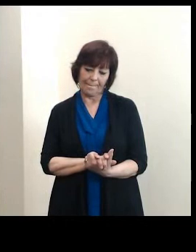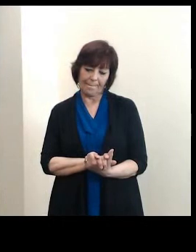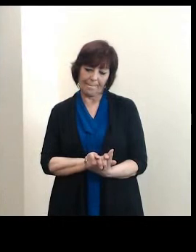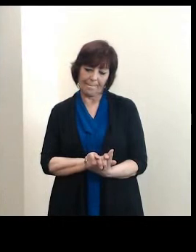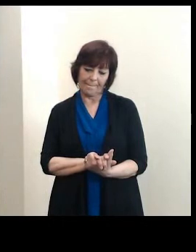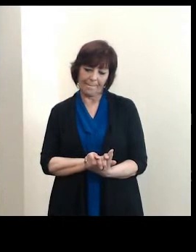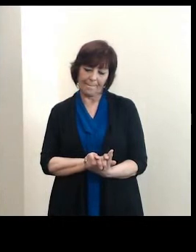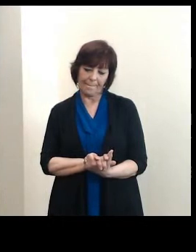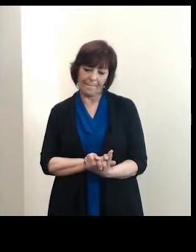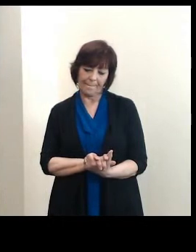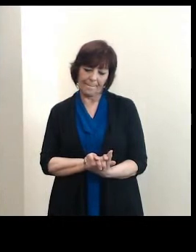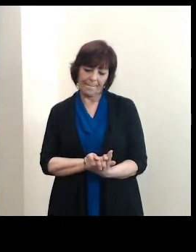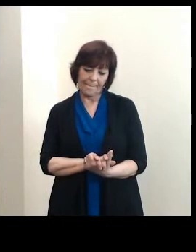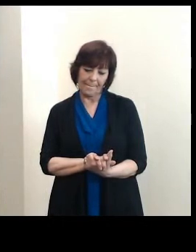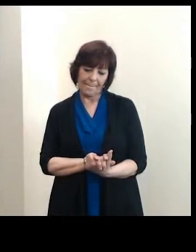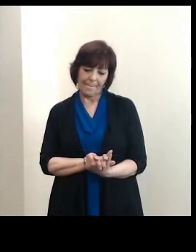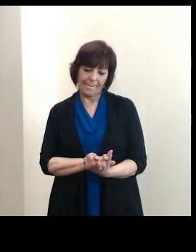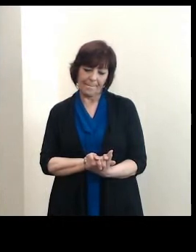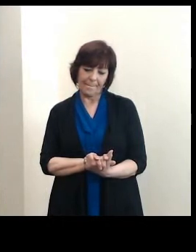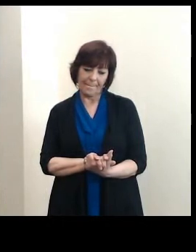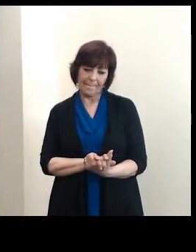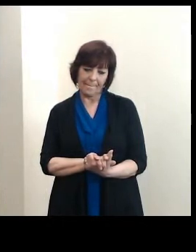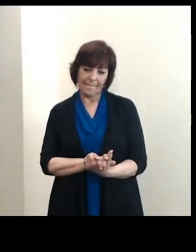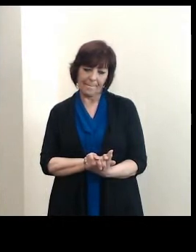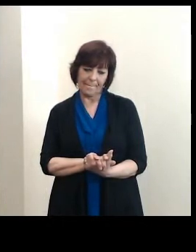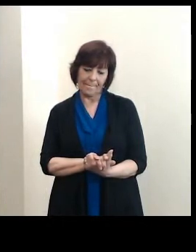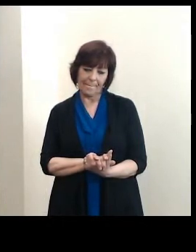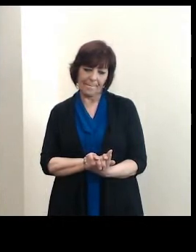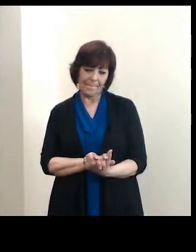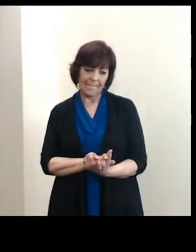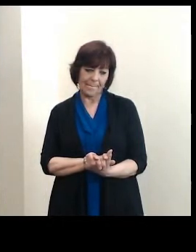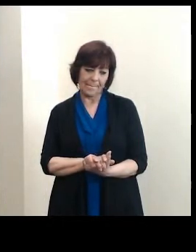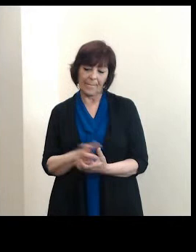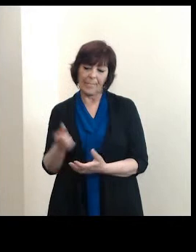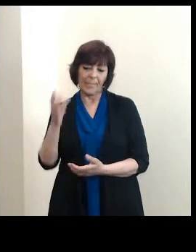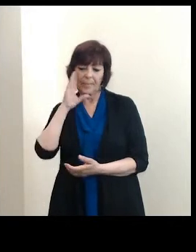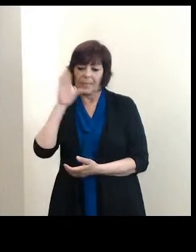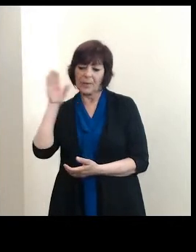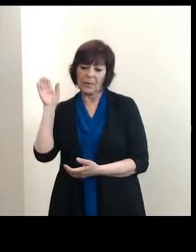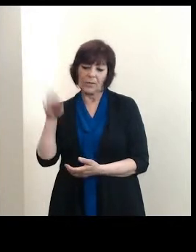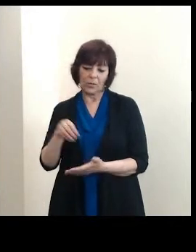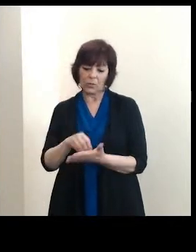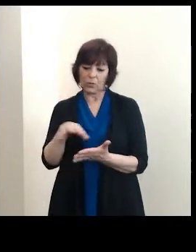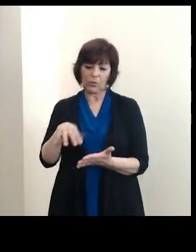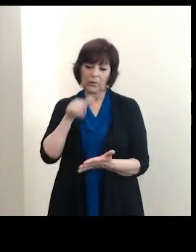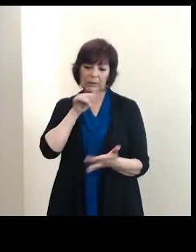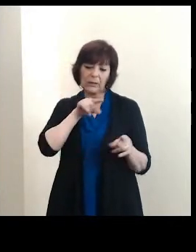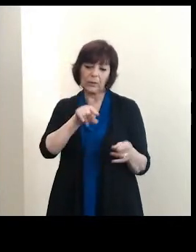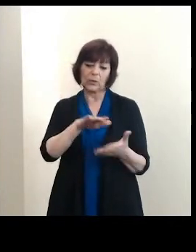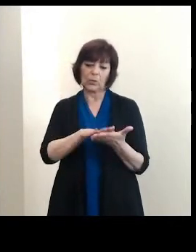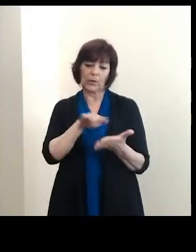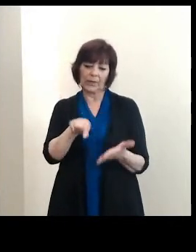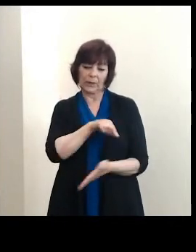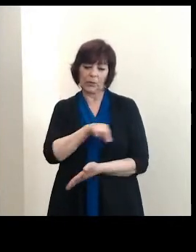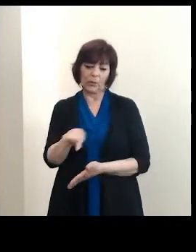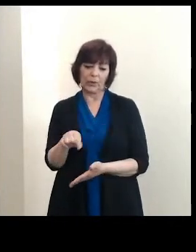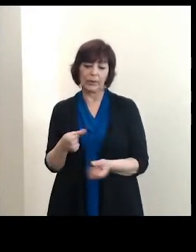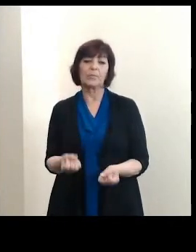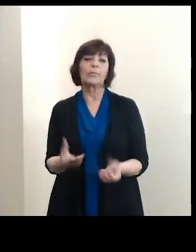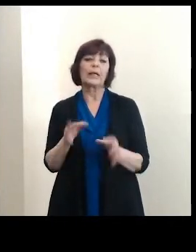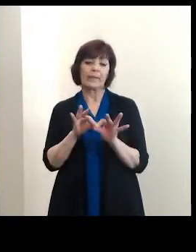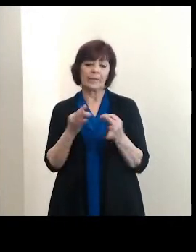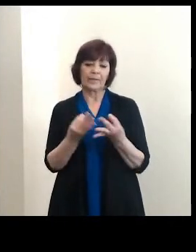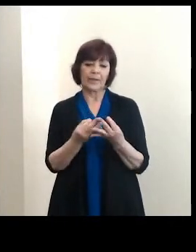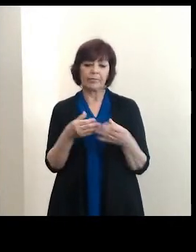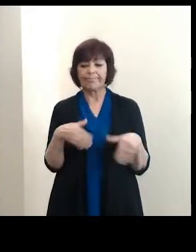Hey, Mark. As you know, students are not in school this week, and a lot of families are